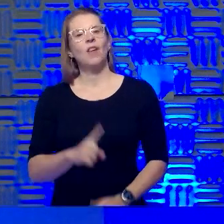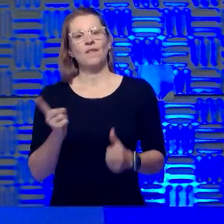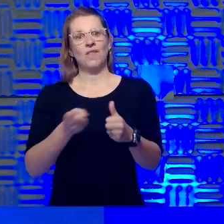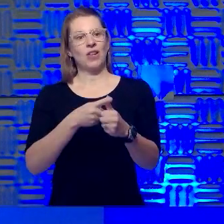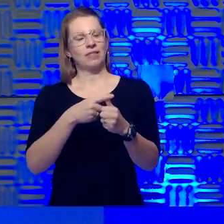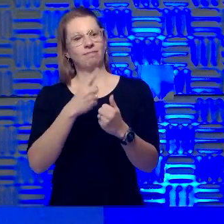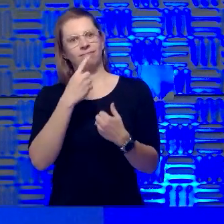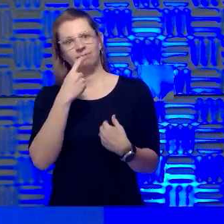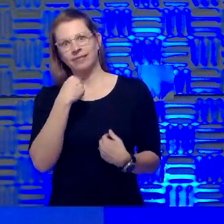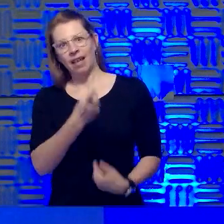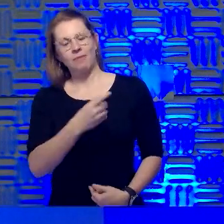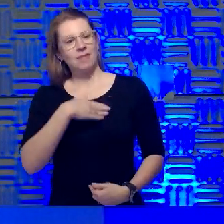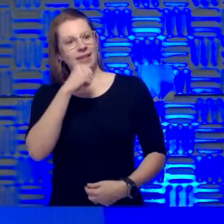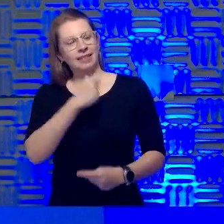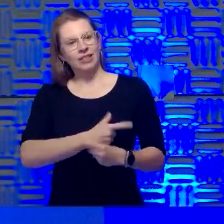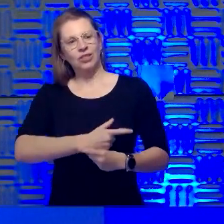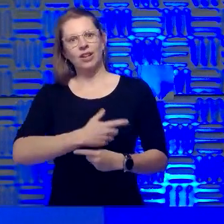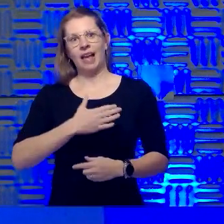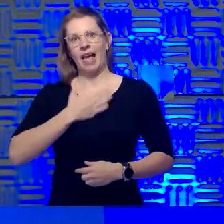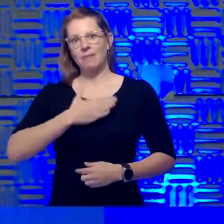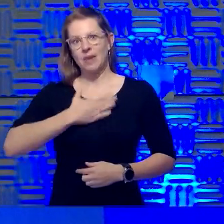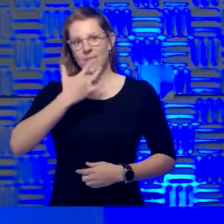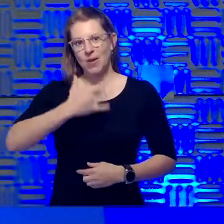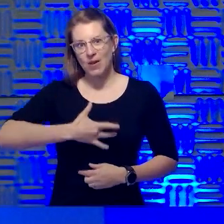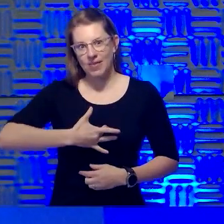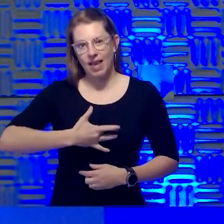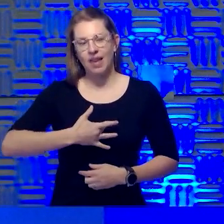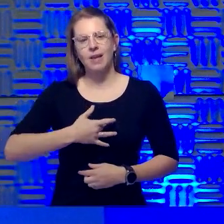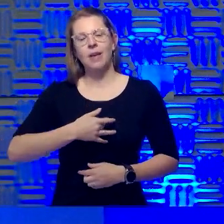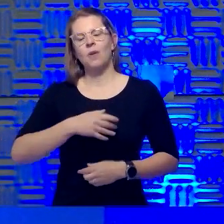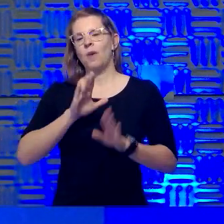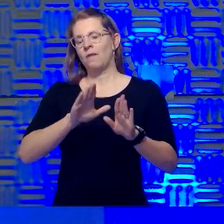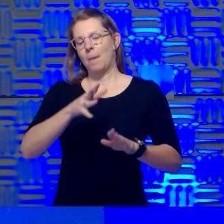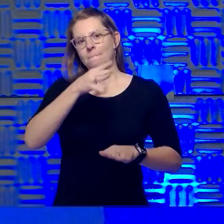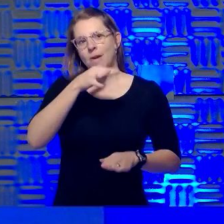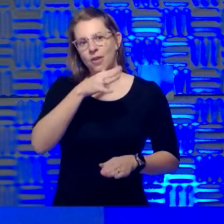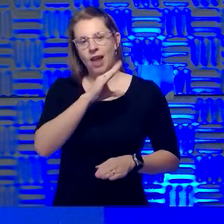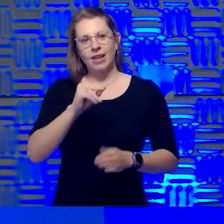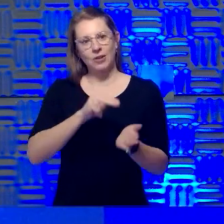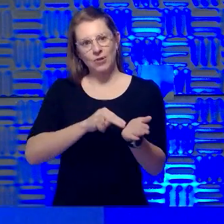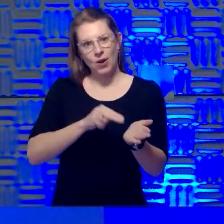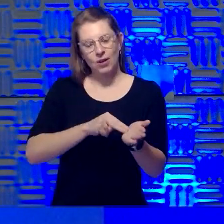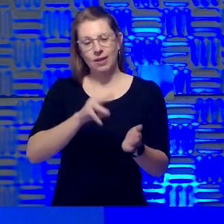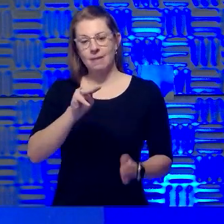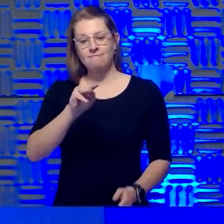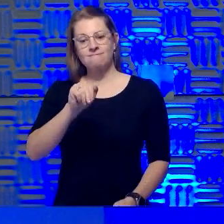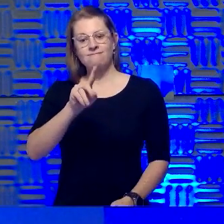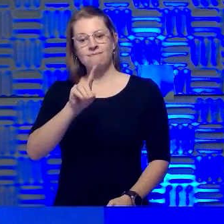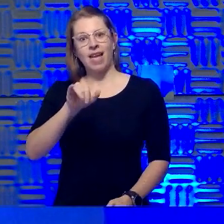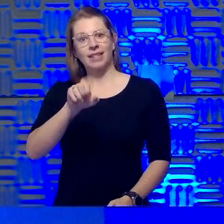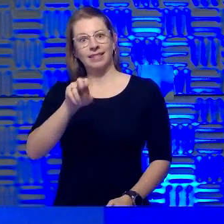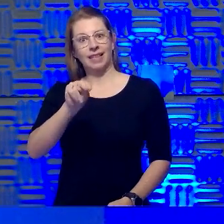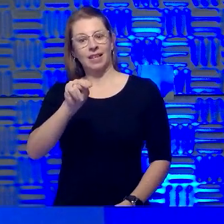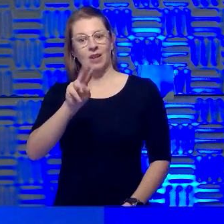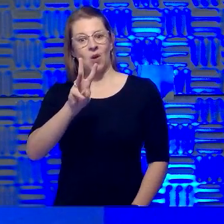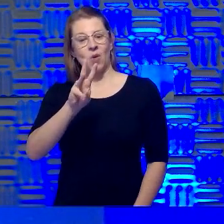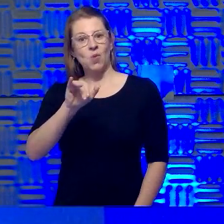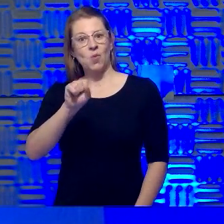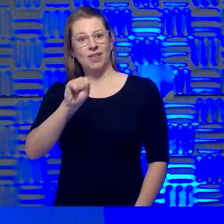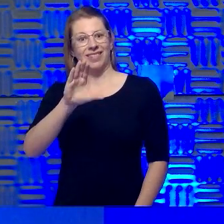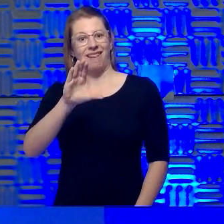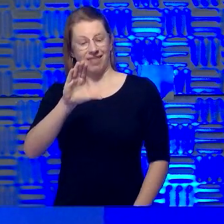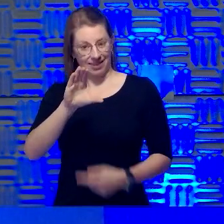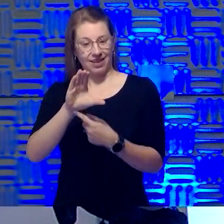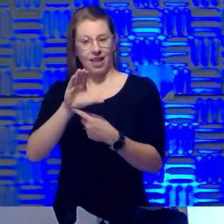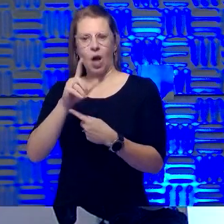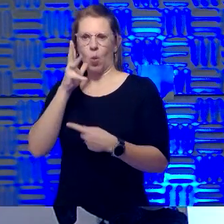wish to my sister. She is a wonderful mother and nurse up in Madison, Wisconsin, and they're dealing with this as well, so go Badgers. We'd sing happy birthday, but